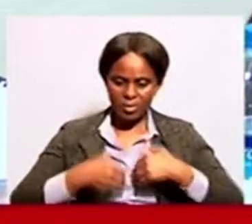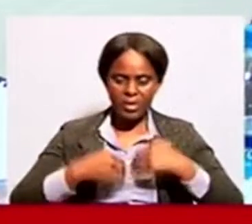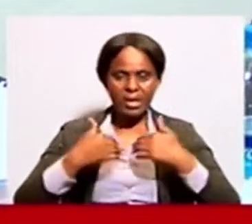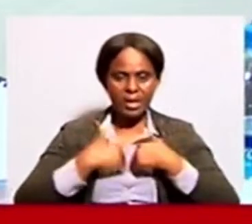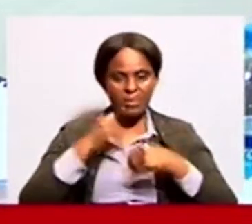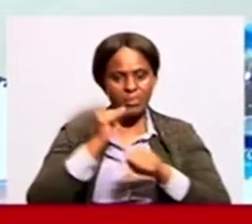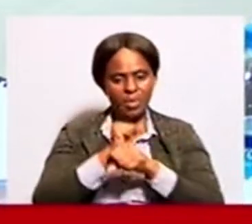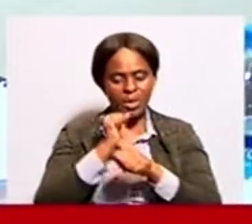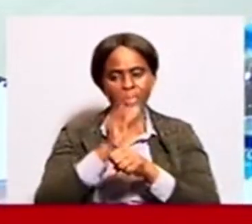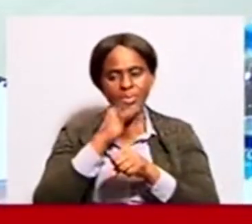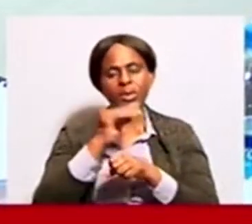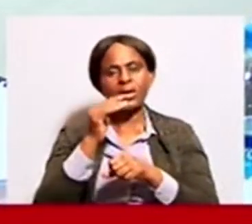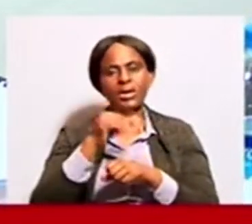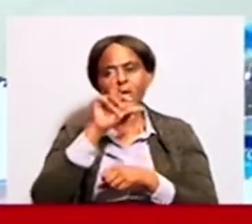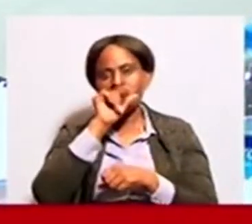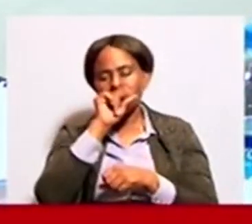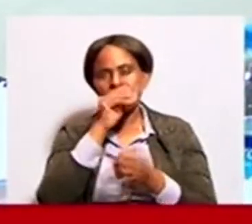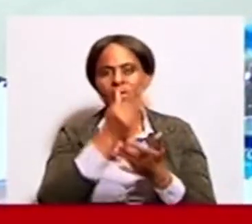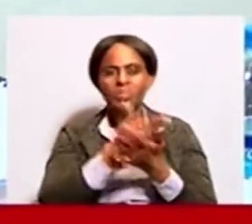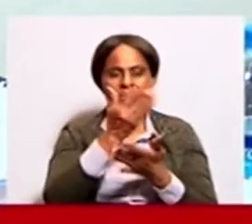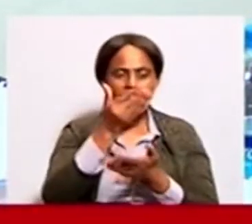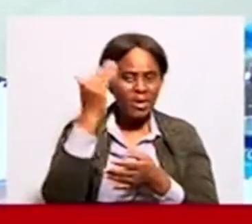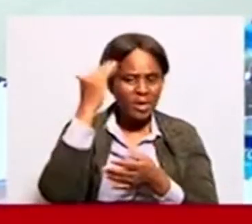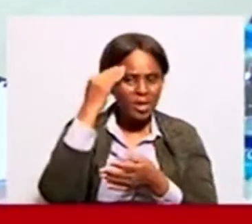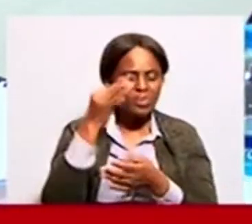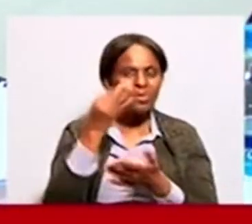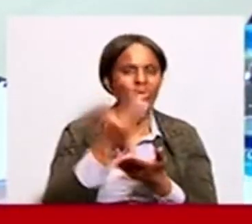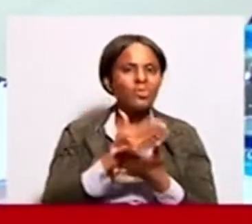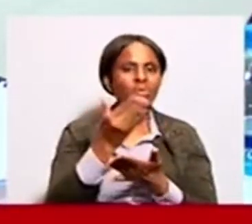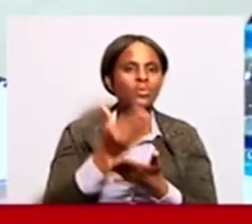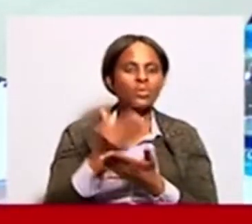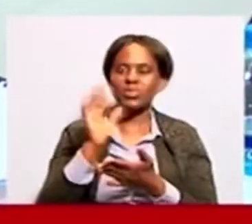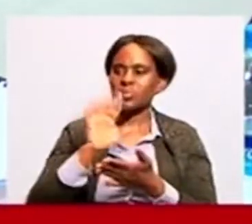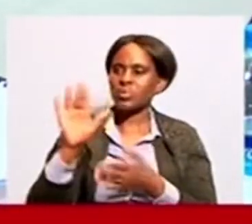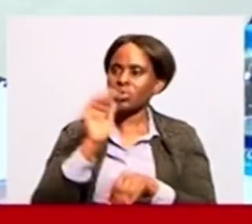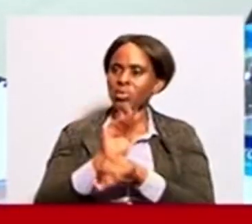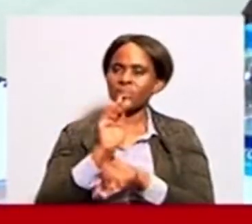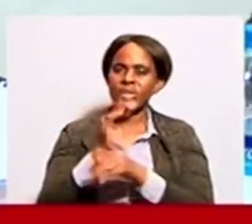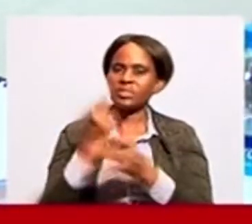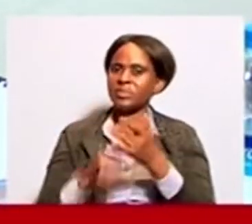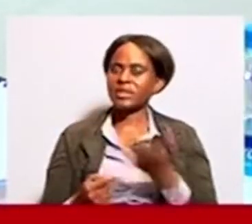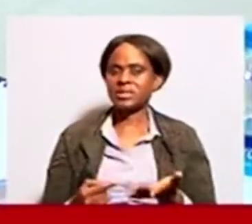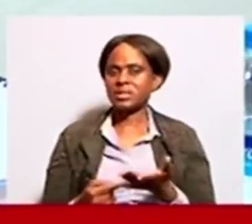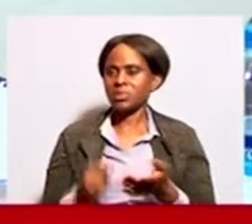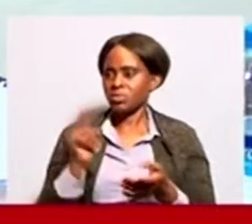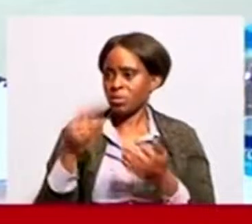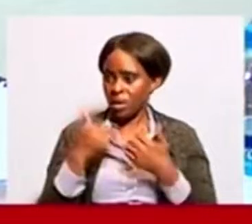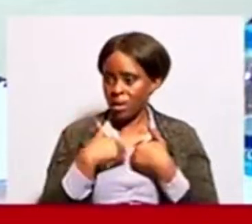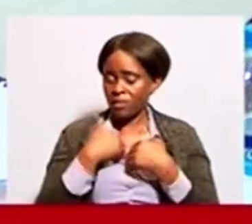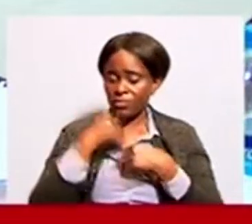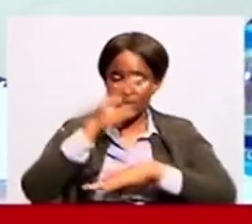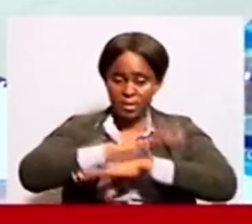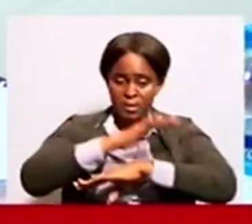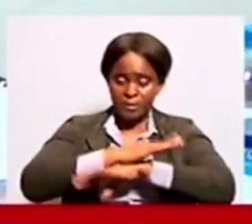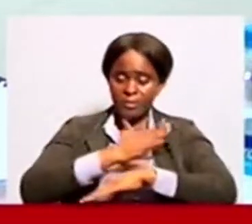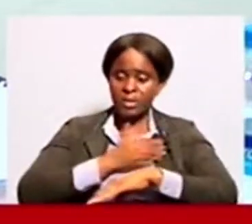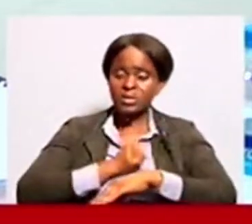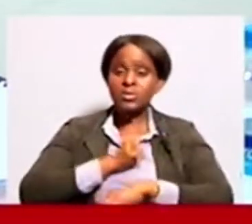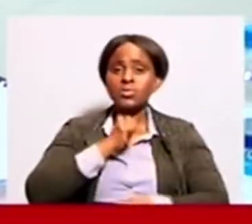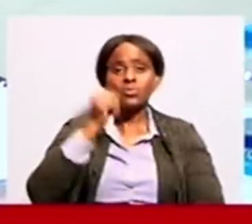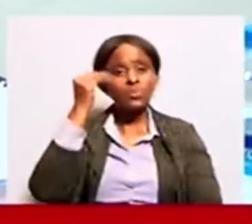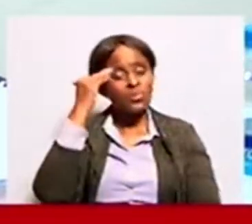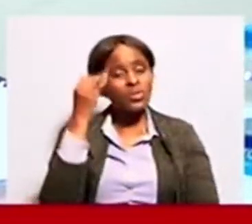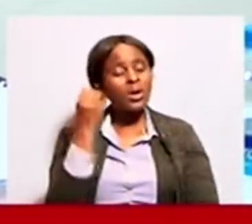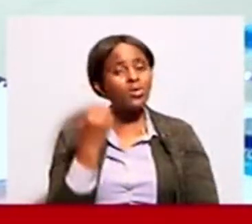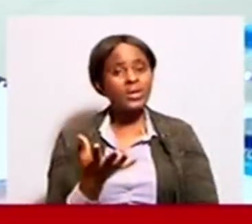that Livingston has not. Procurement, head of procurement, what's your comment on that? Because you have those desks, I don't know how many, whether